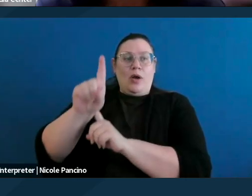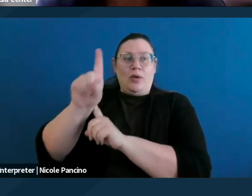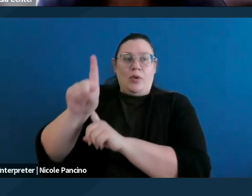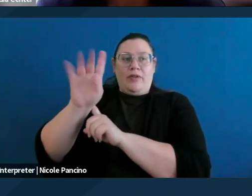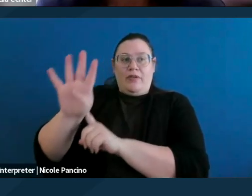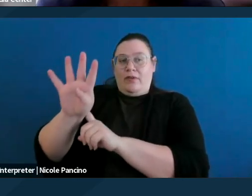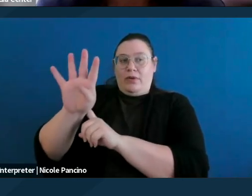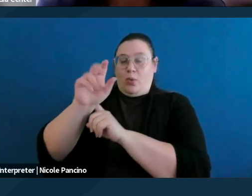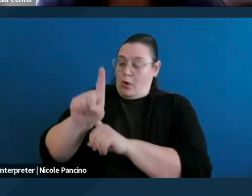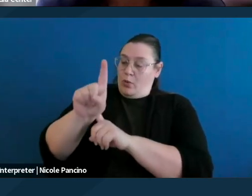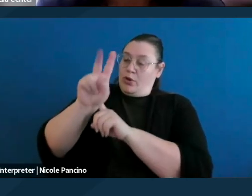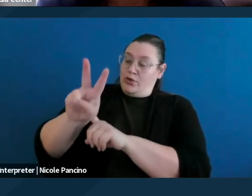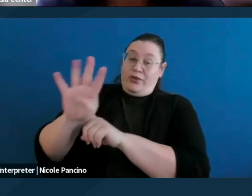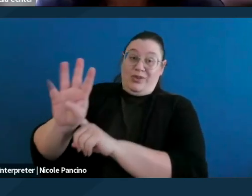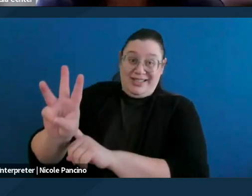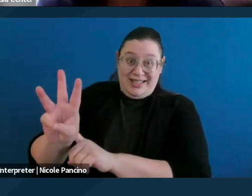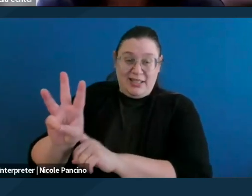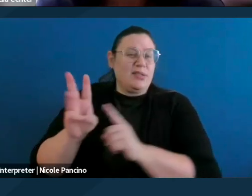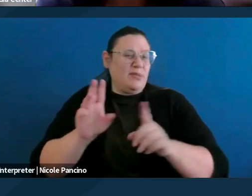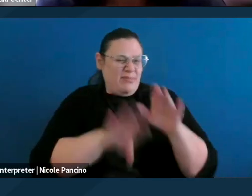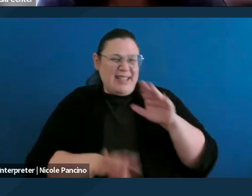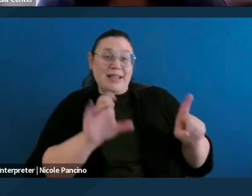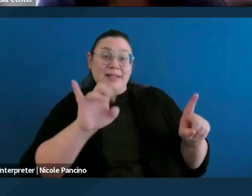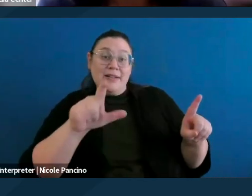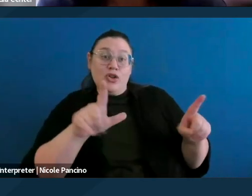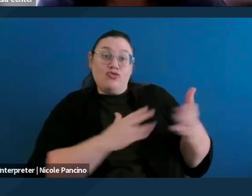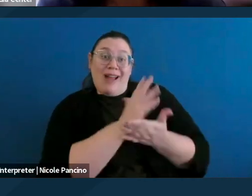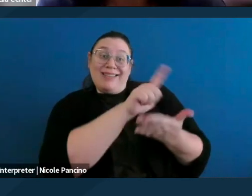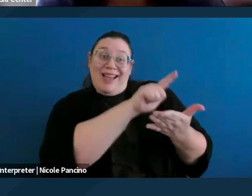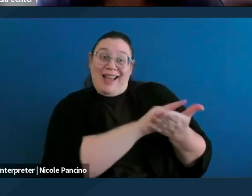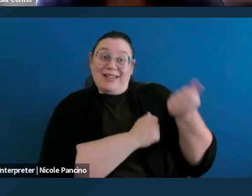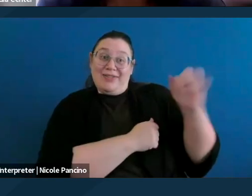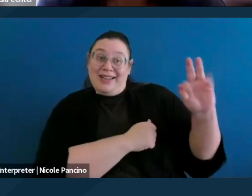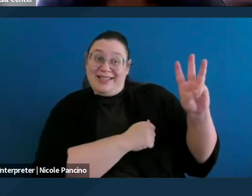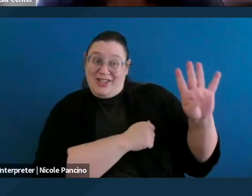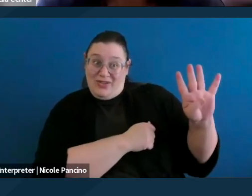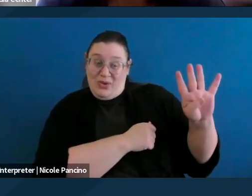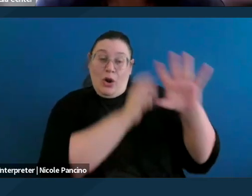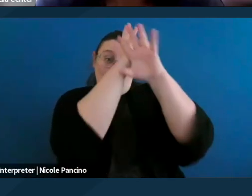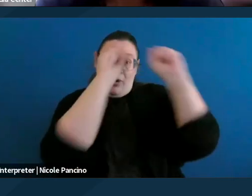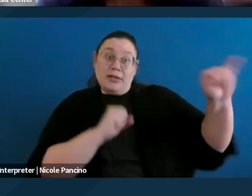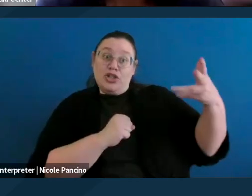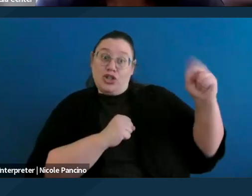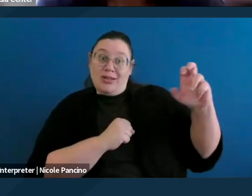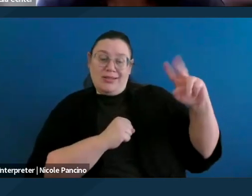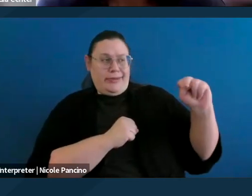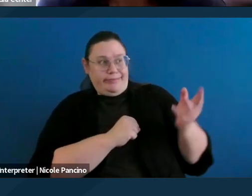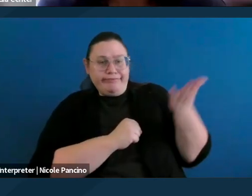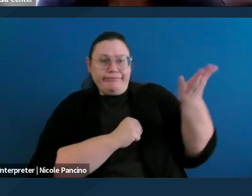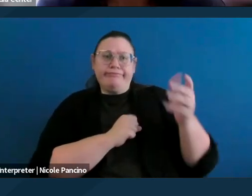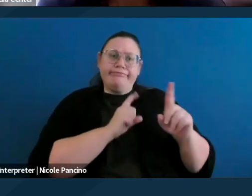basically, after the Civil Rights Act of 1964, President Johnson issued an executive order